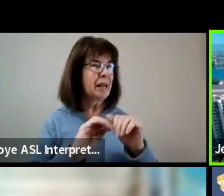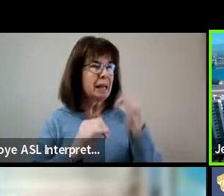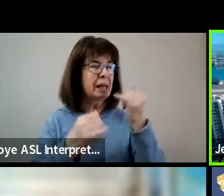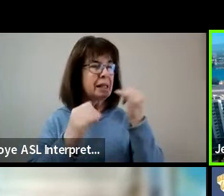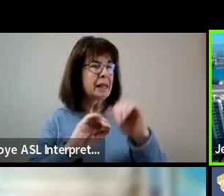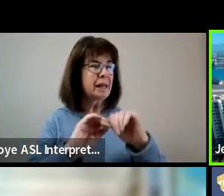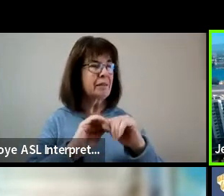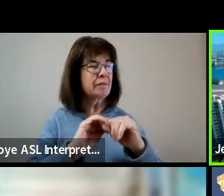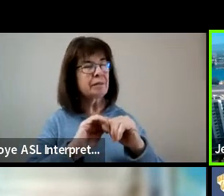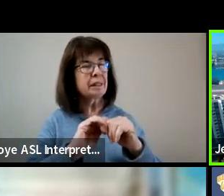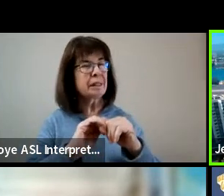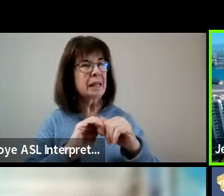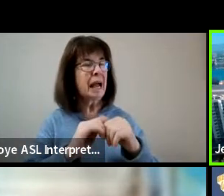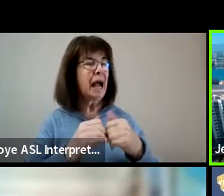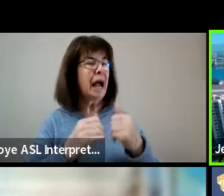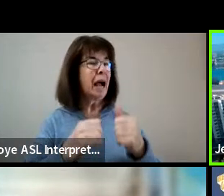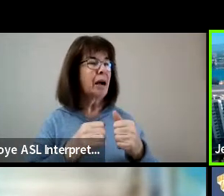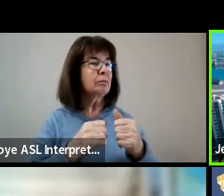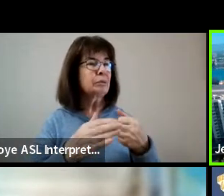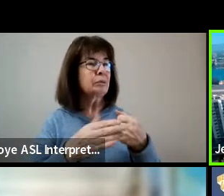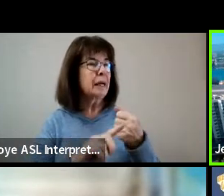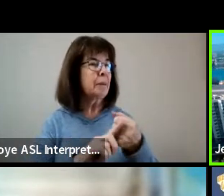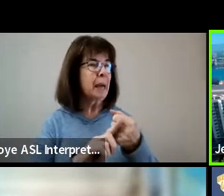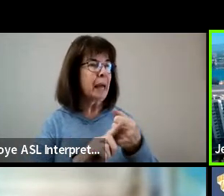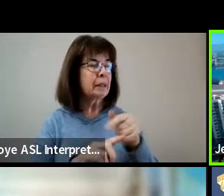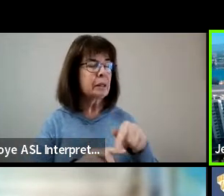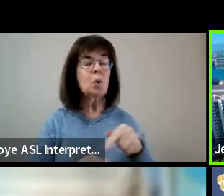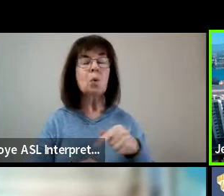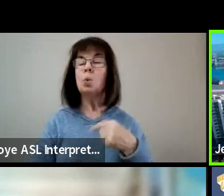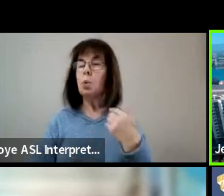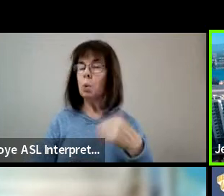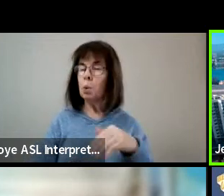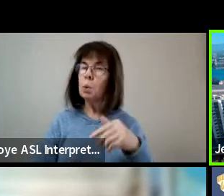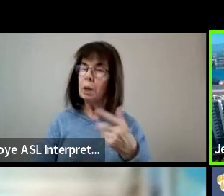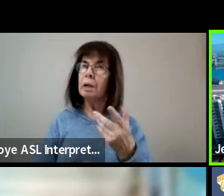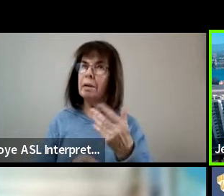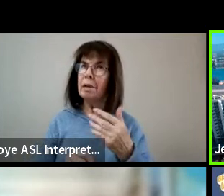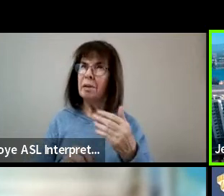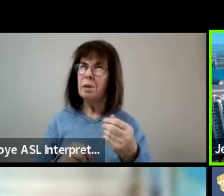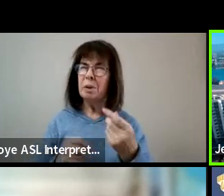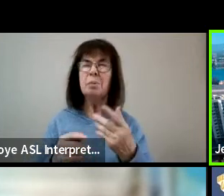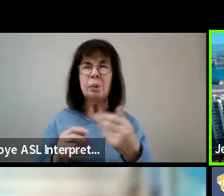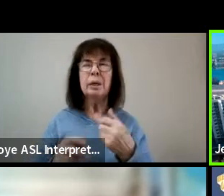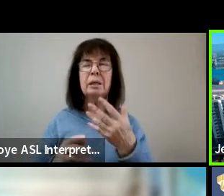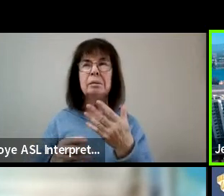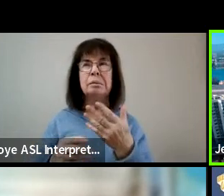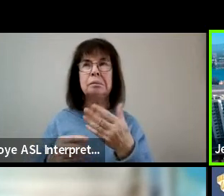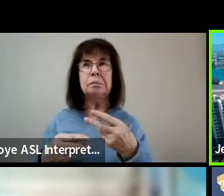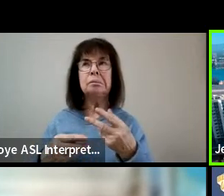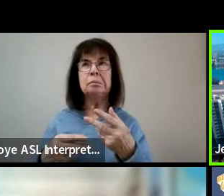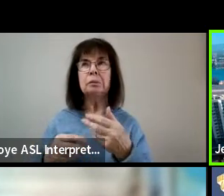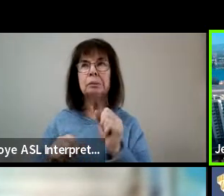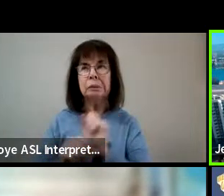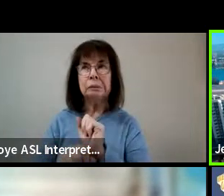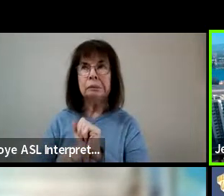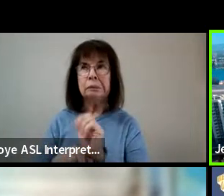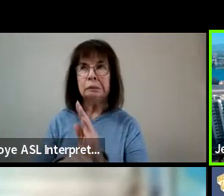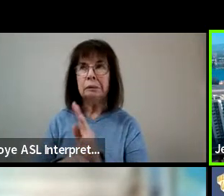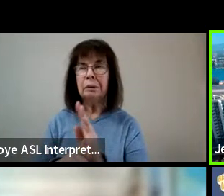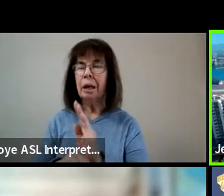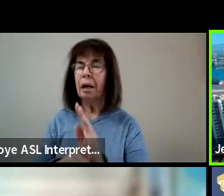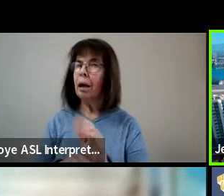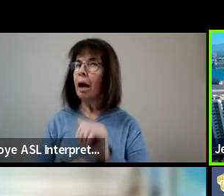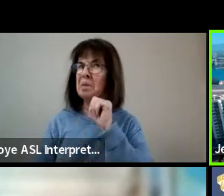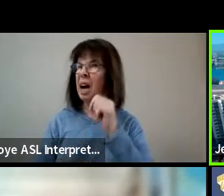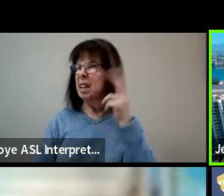people's ability to get services? Yeah, they are pretty impacted. I'm not hearing anything anecdotally about people not being able to